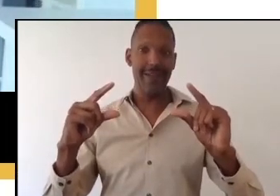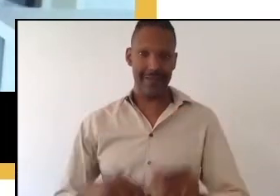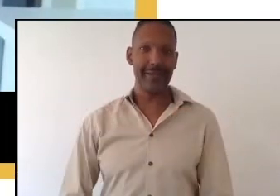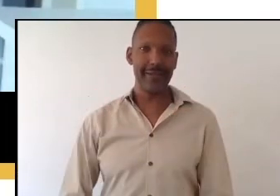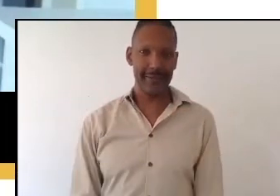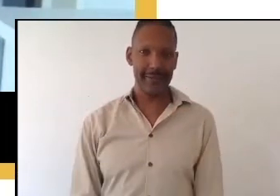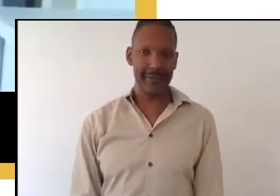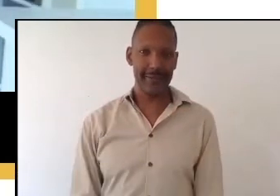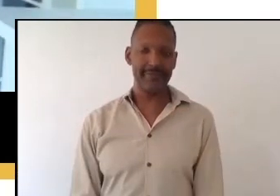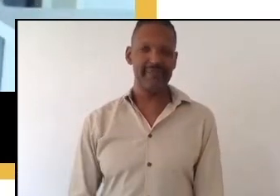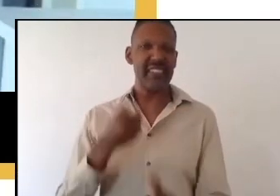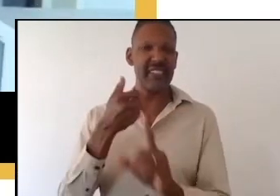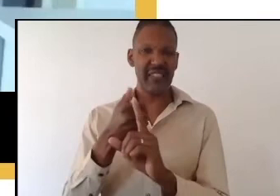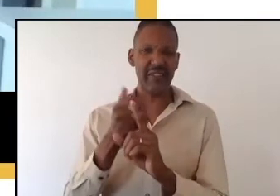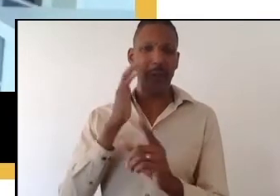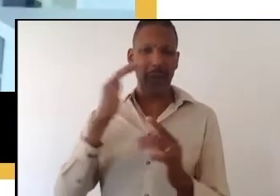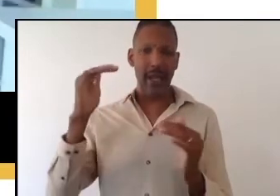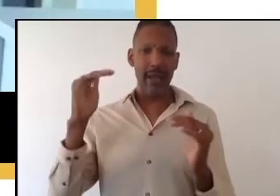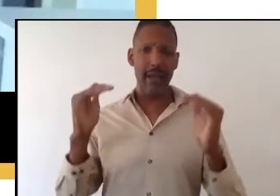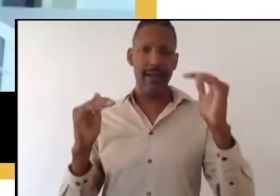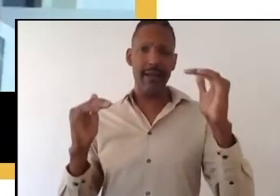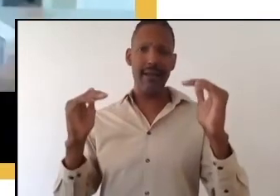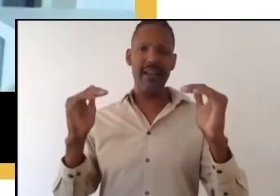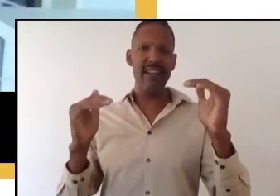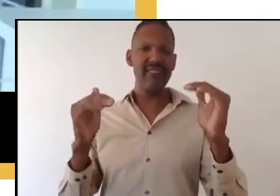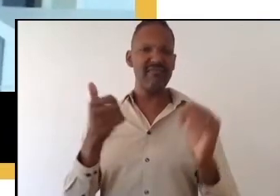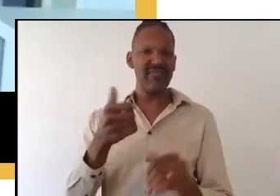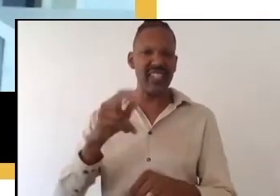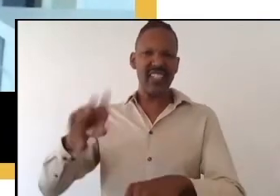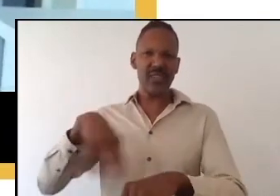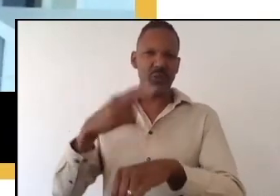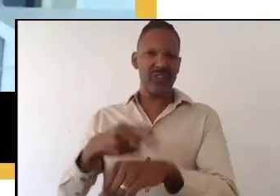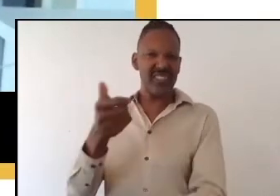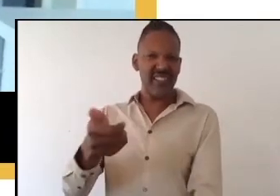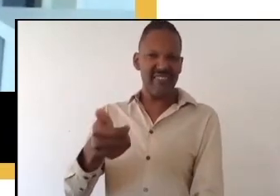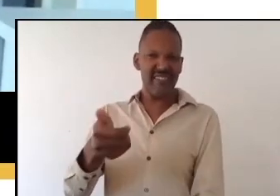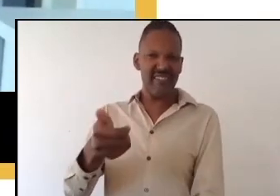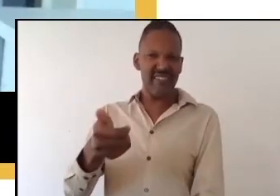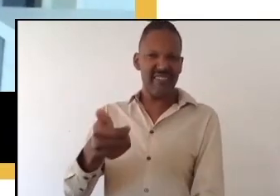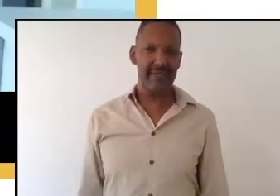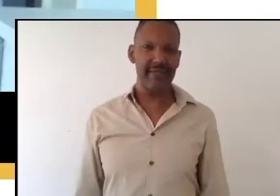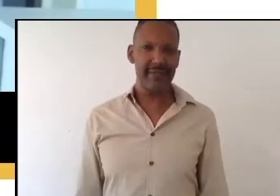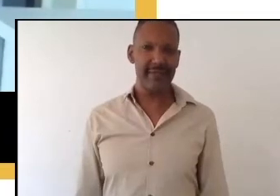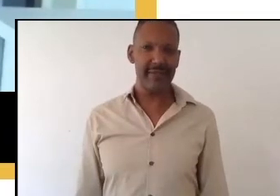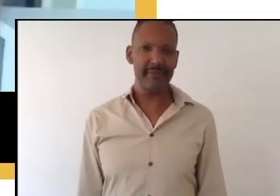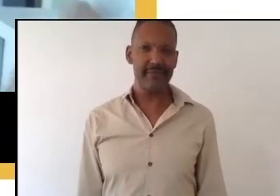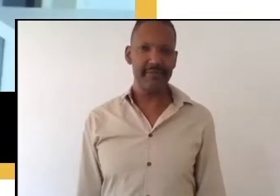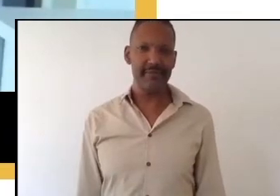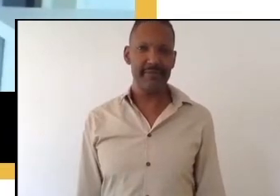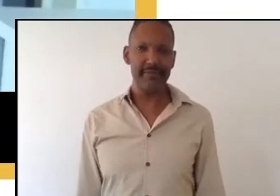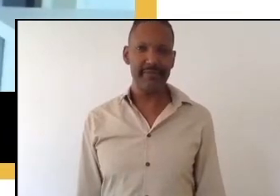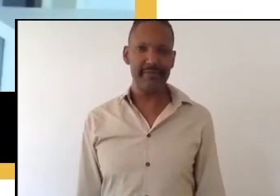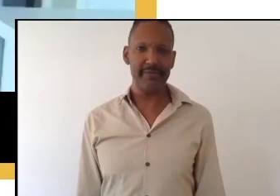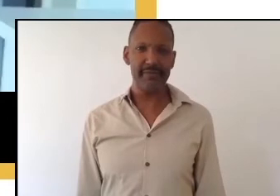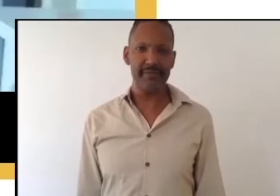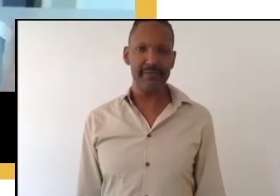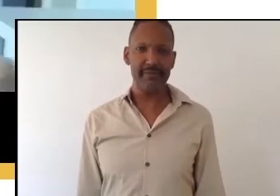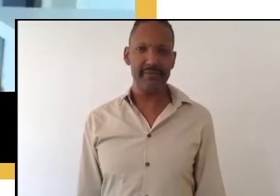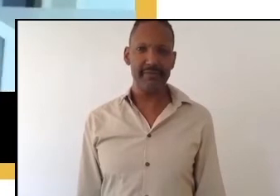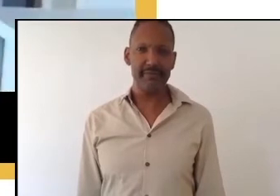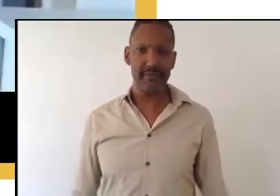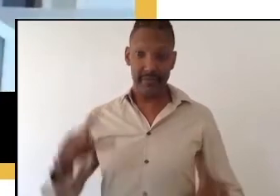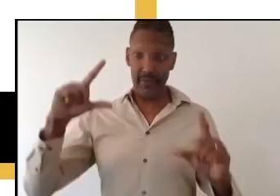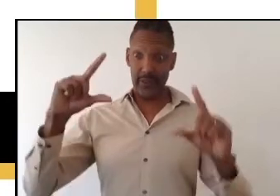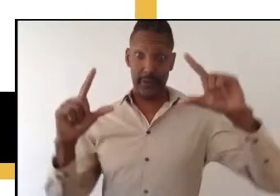to rest. And if it's a well-designed hammer, it finds its own center of gravity, so it will come to a rest where